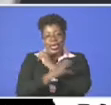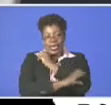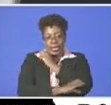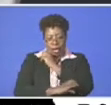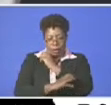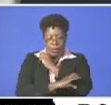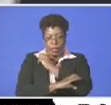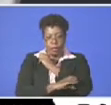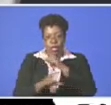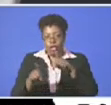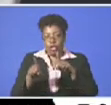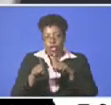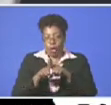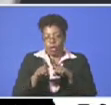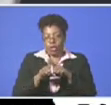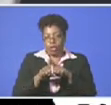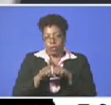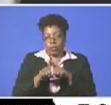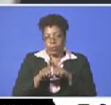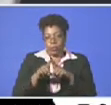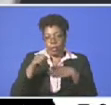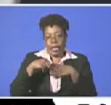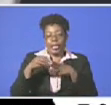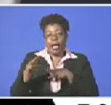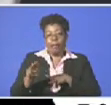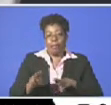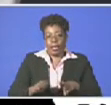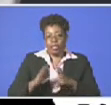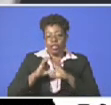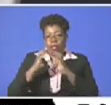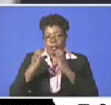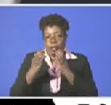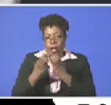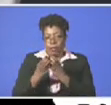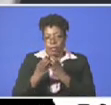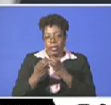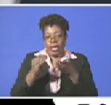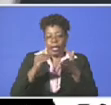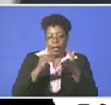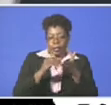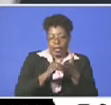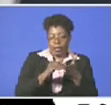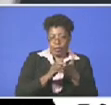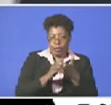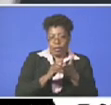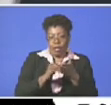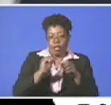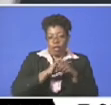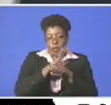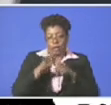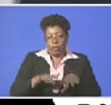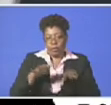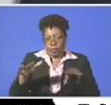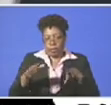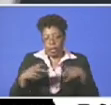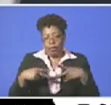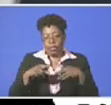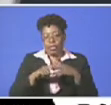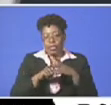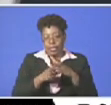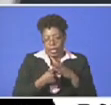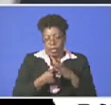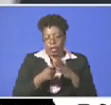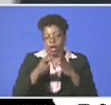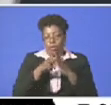Stewart has also played an integral role in managing the company's response to the COVID-19 pandemic, including launching the Sandals